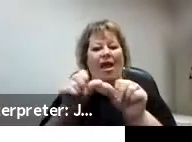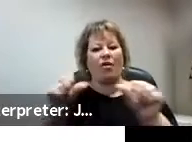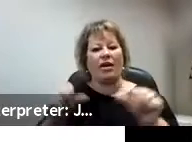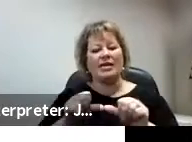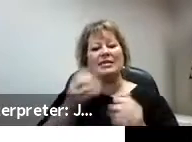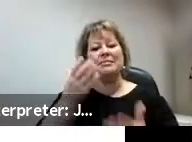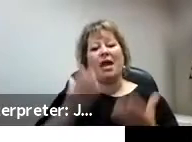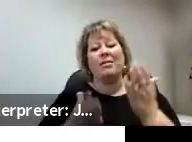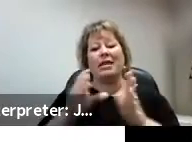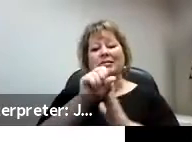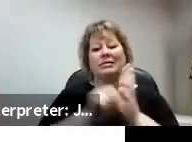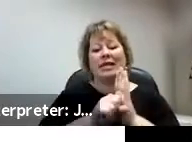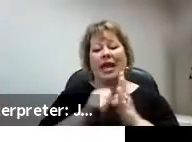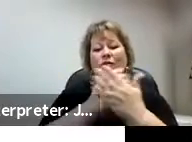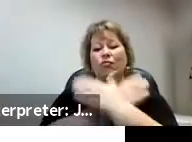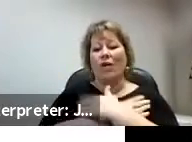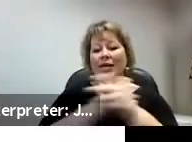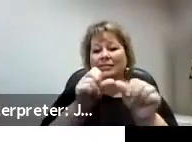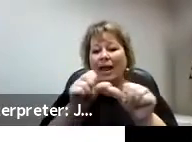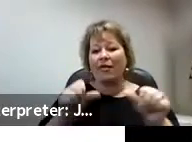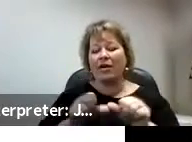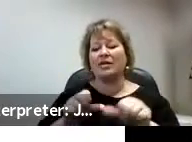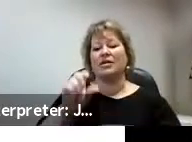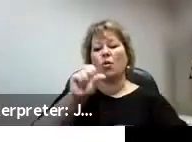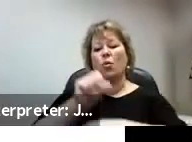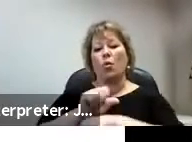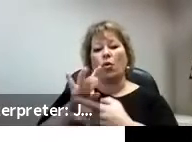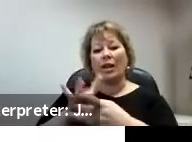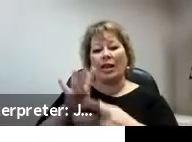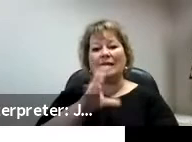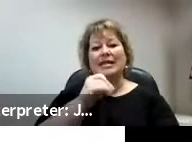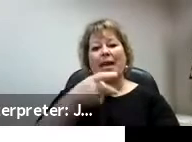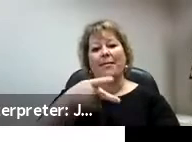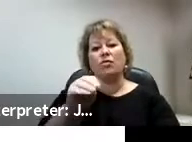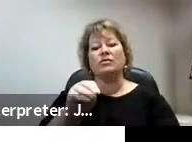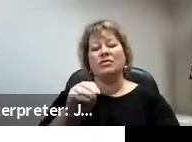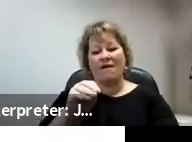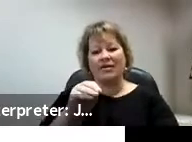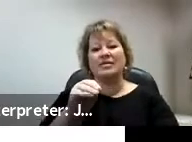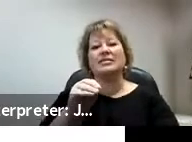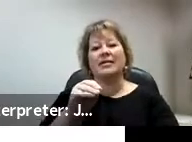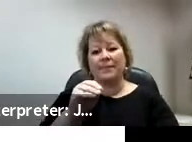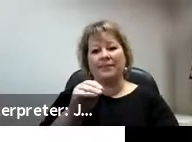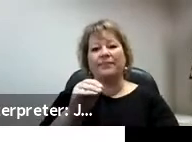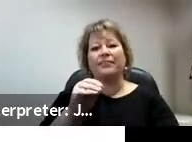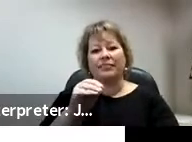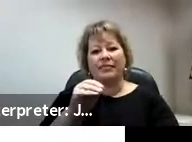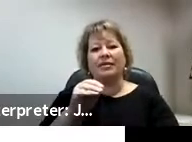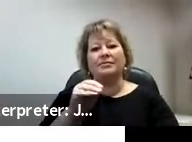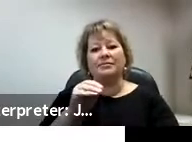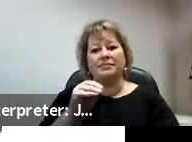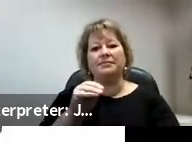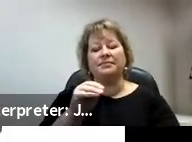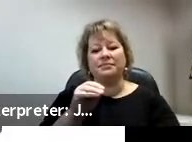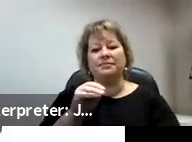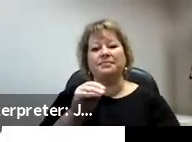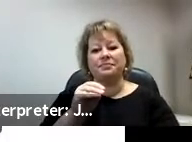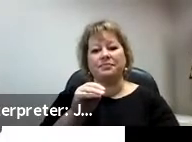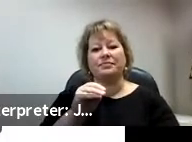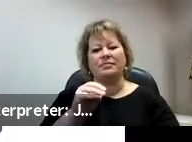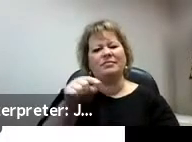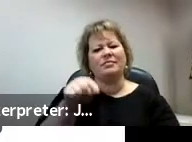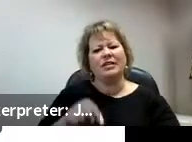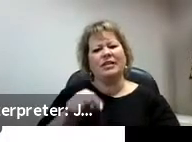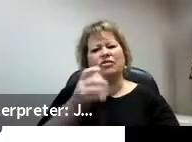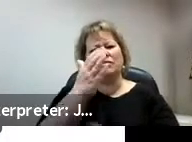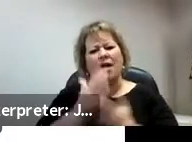areas, state work release, post offices, and all military dining in our state. So these are